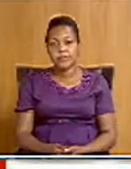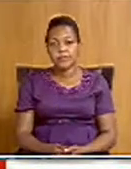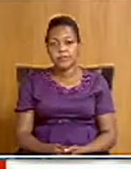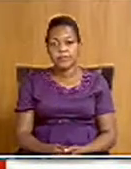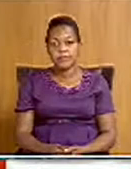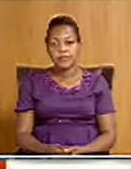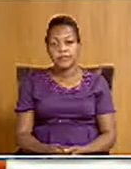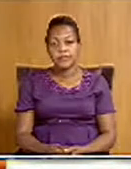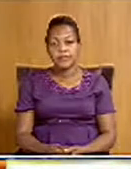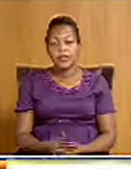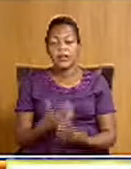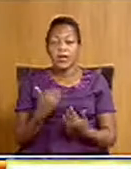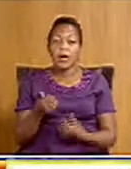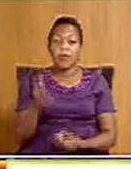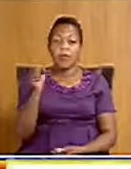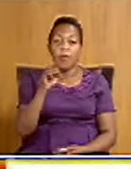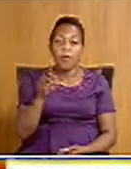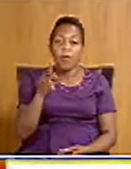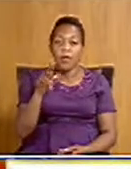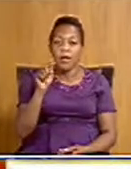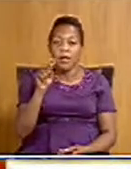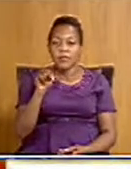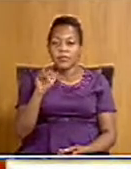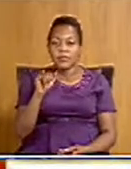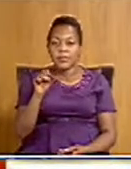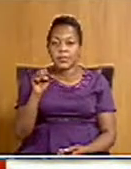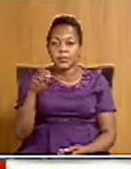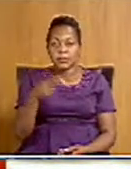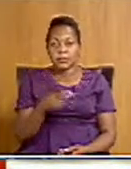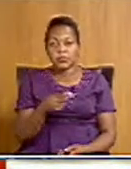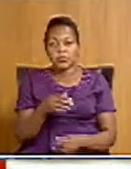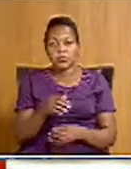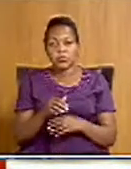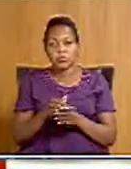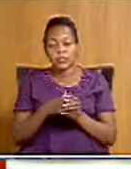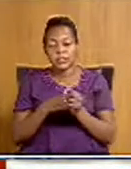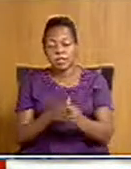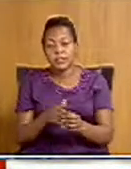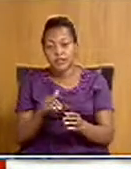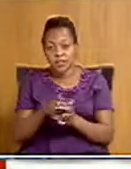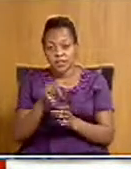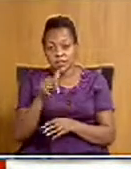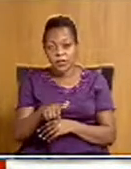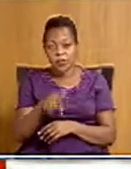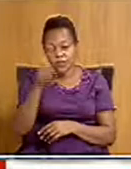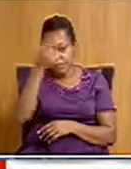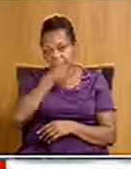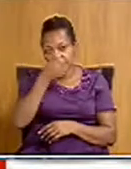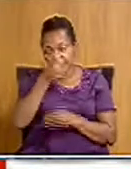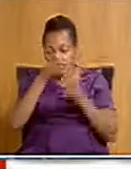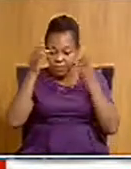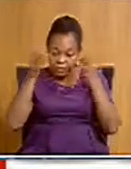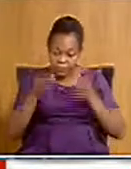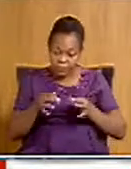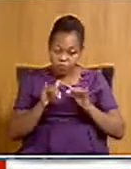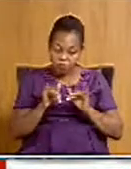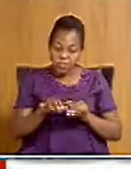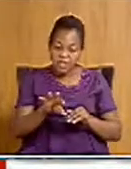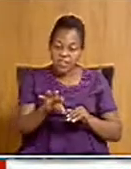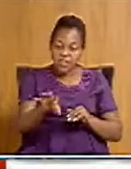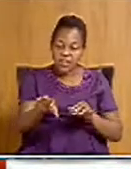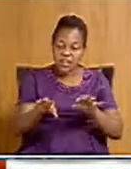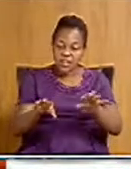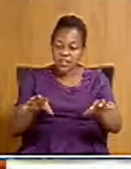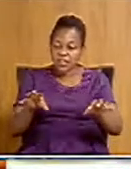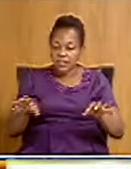The Spanish colonies in South America, on the other hand, decided to remain scattered into